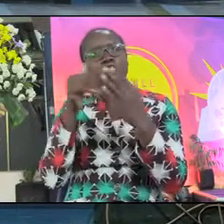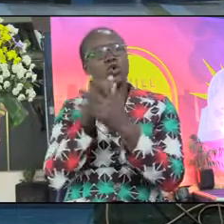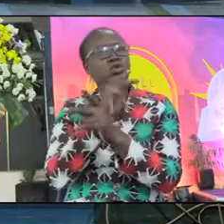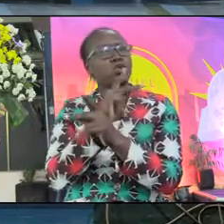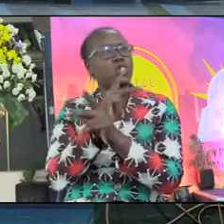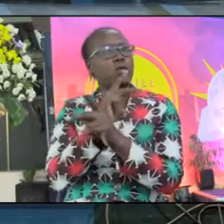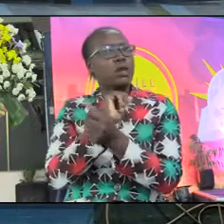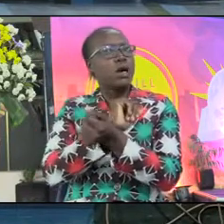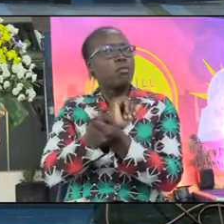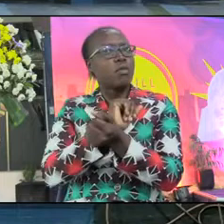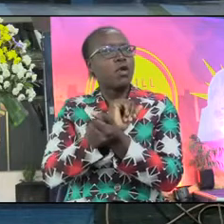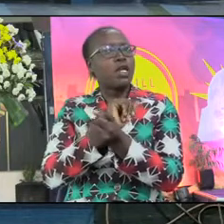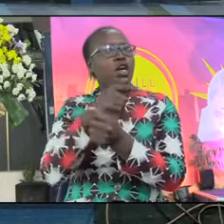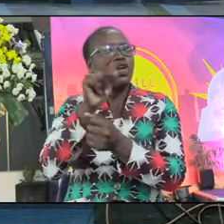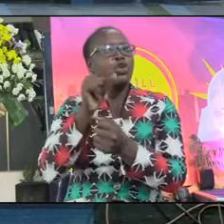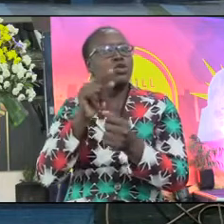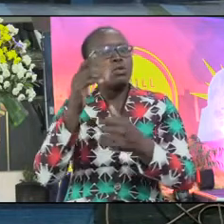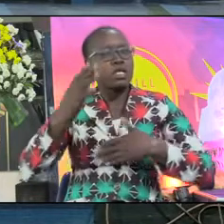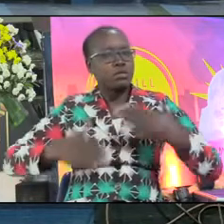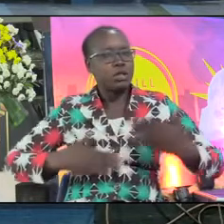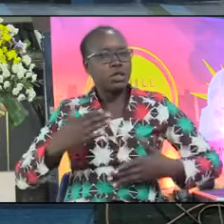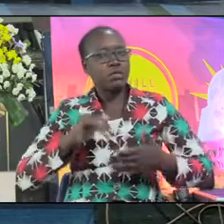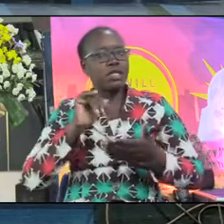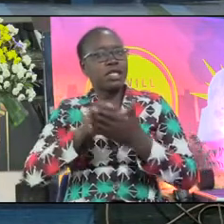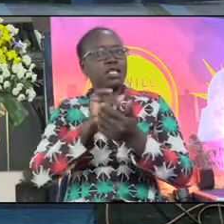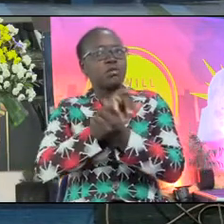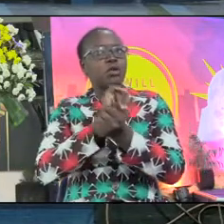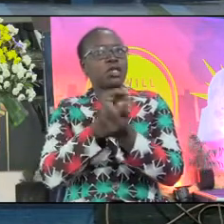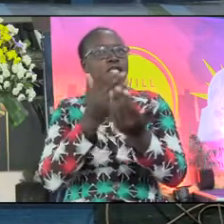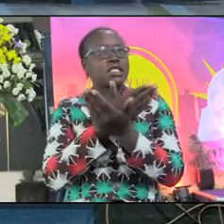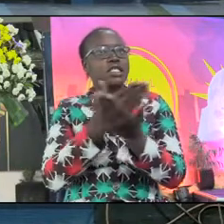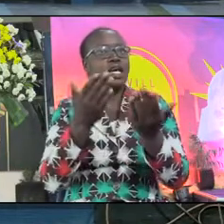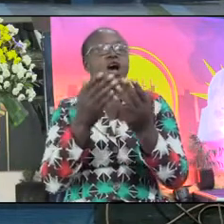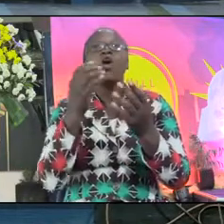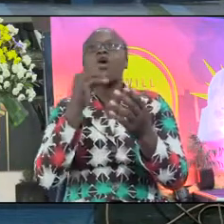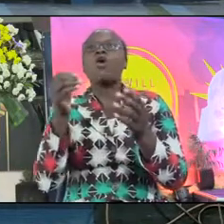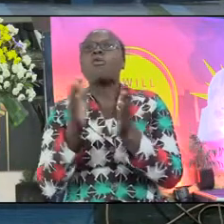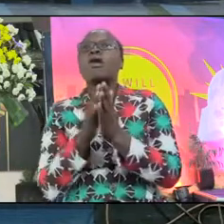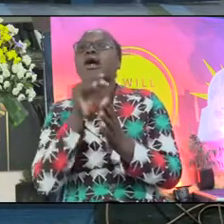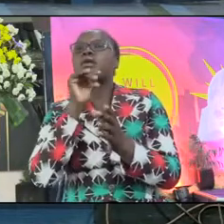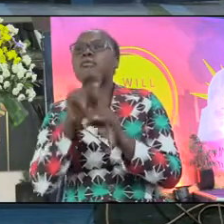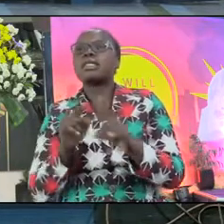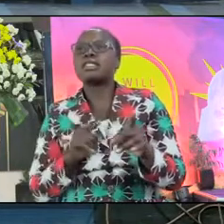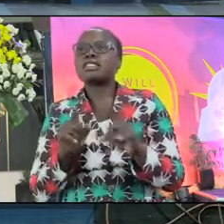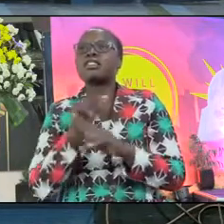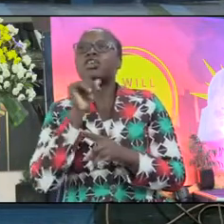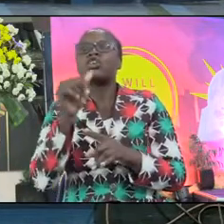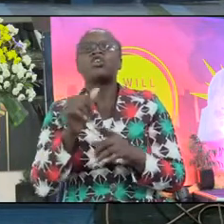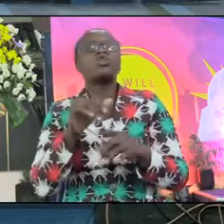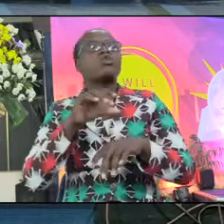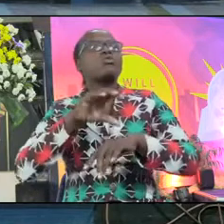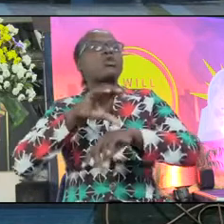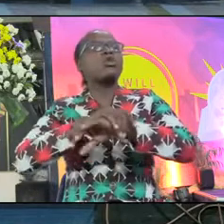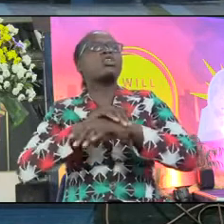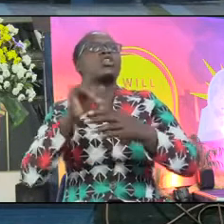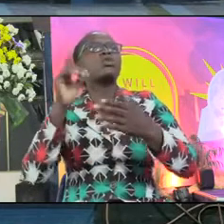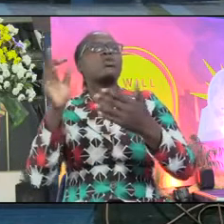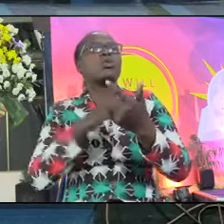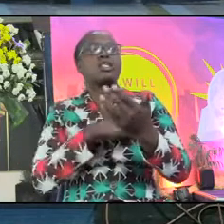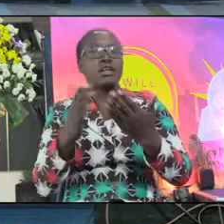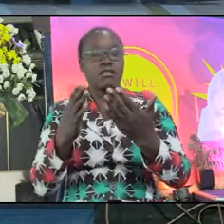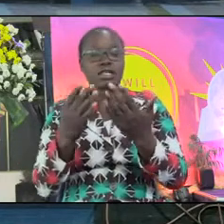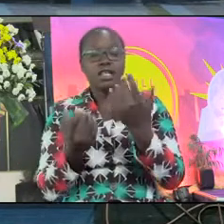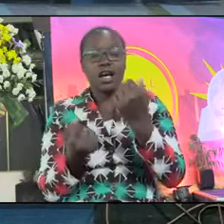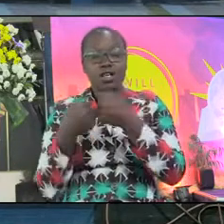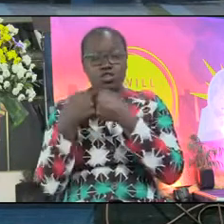keep a Paul, you ought to be glad that the Paul is there. Oh, my brothers and sisters, don't, because no matter what storm you go